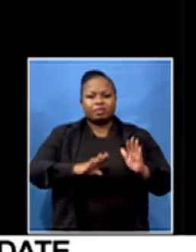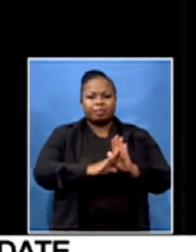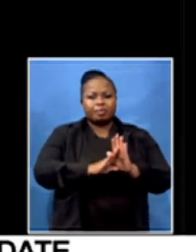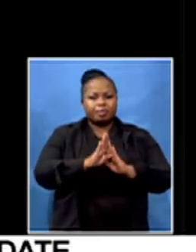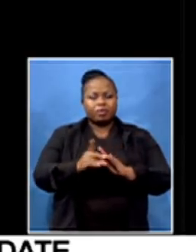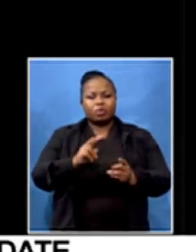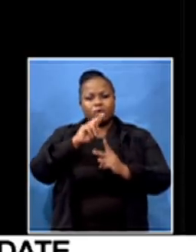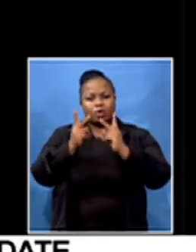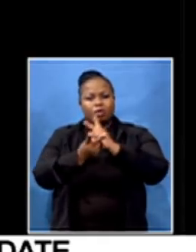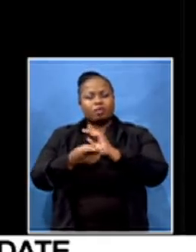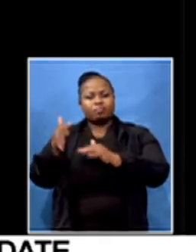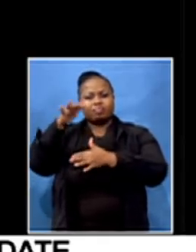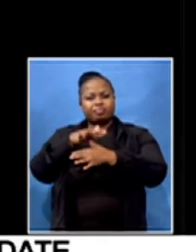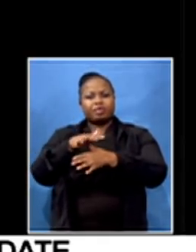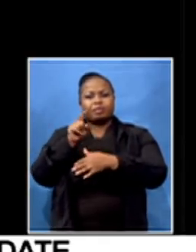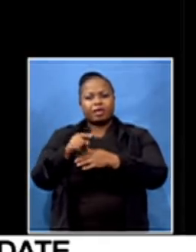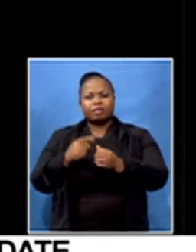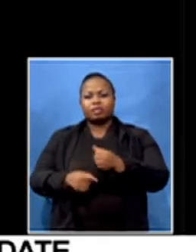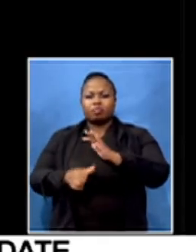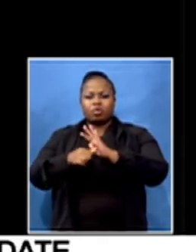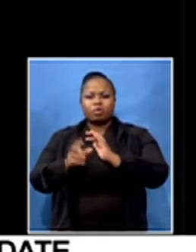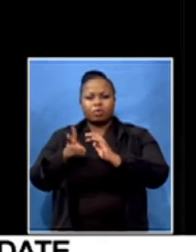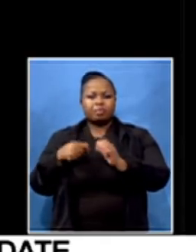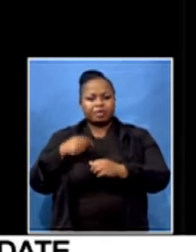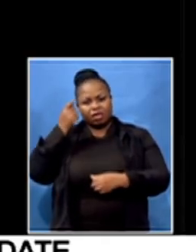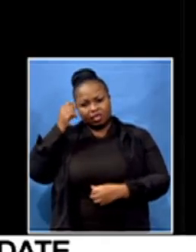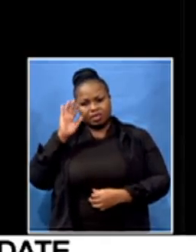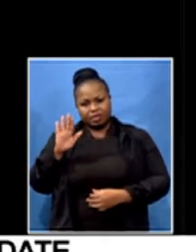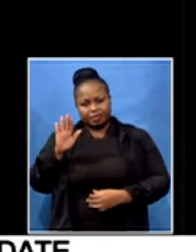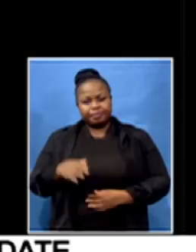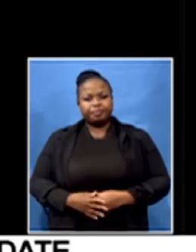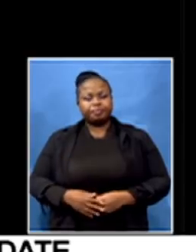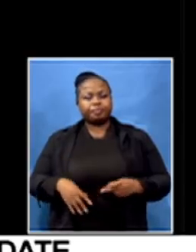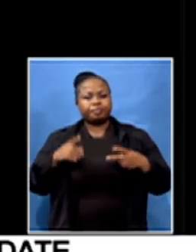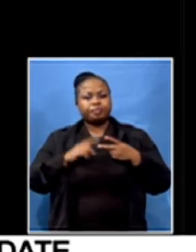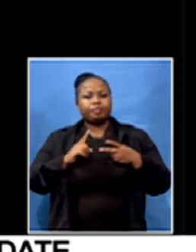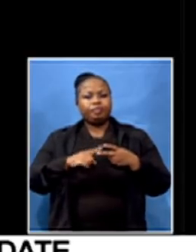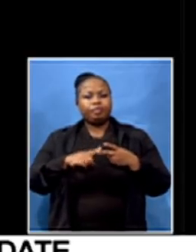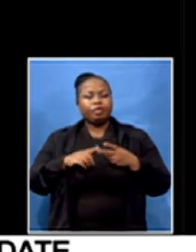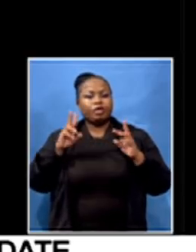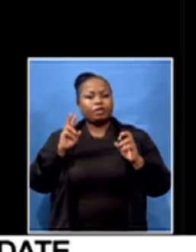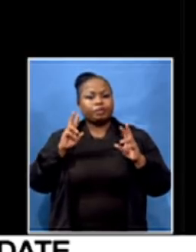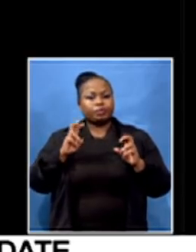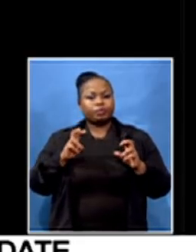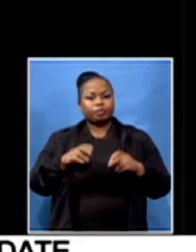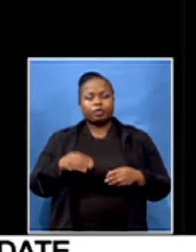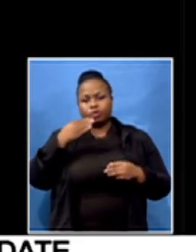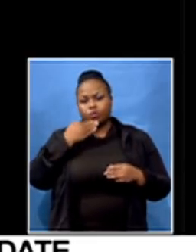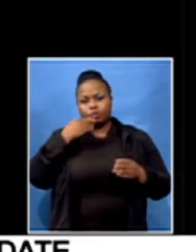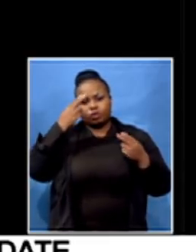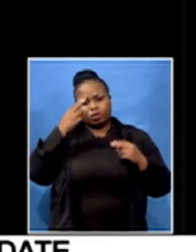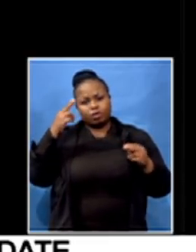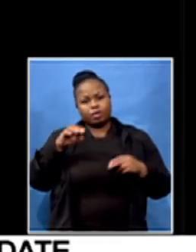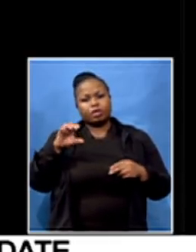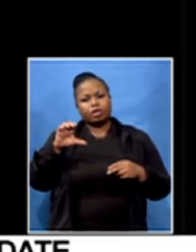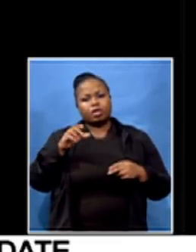necessary. So I do understand that aspect. The second issue raised by Honorable